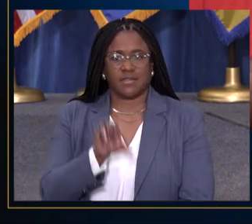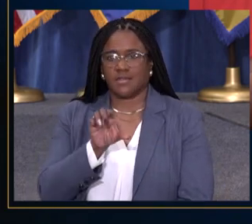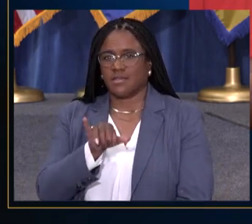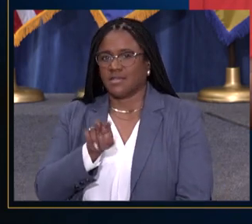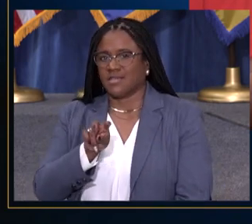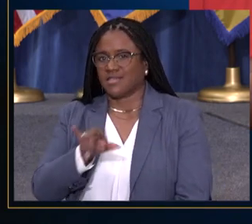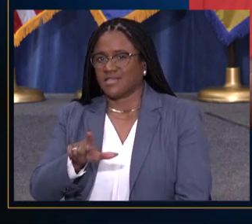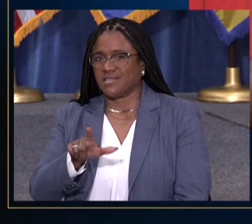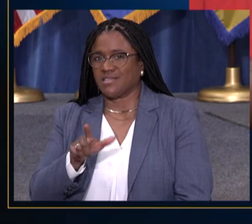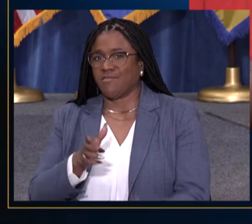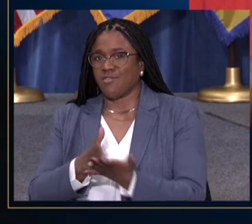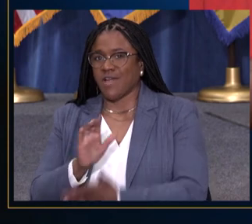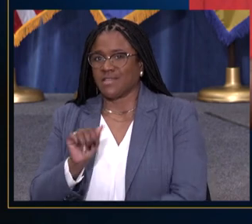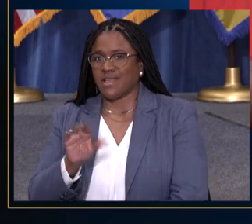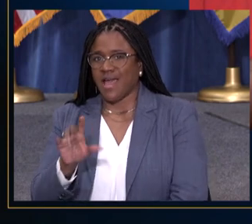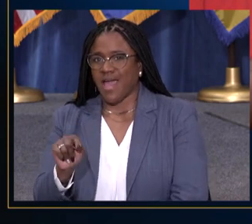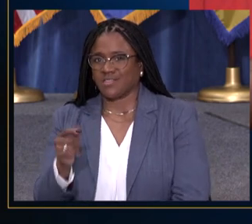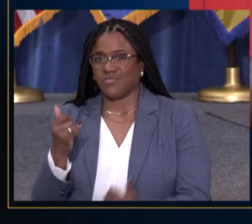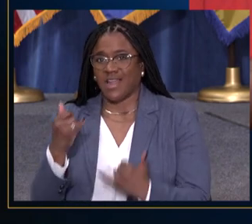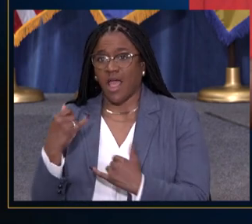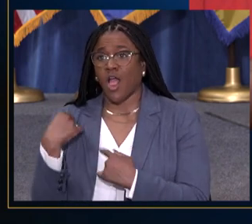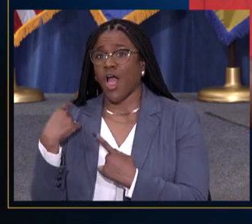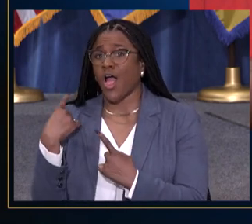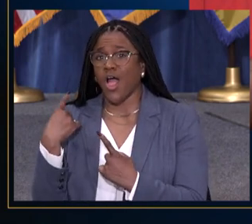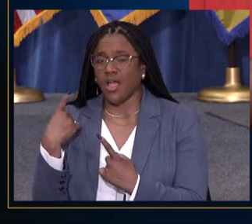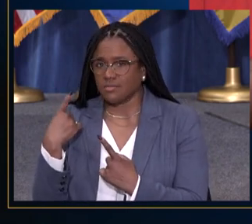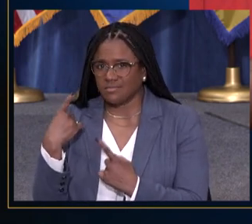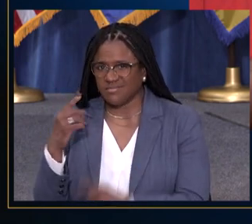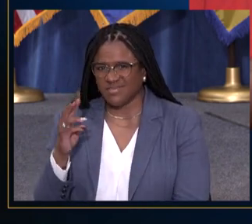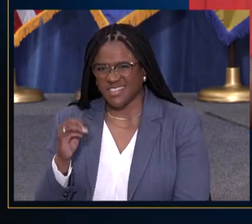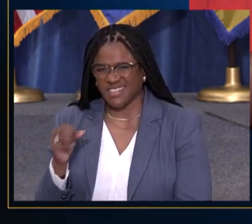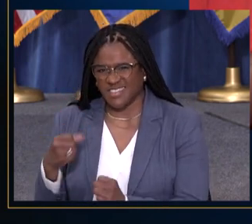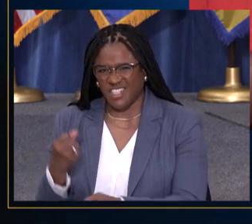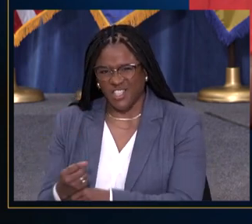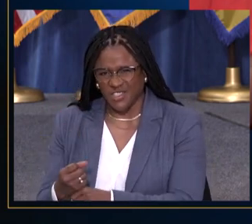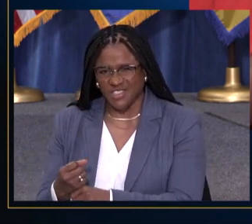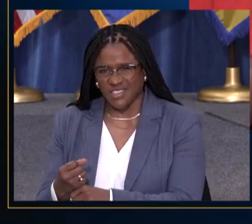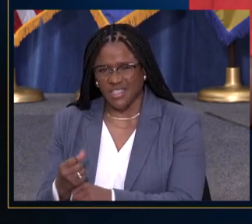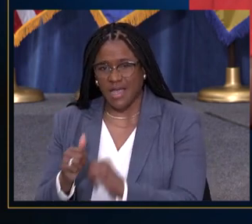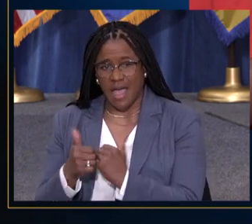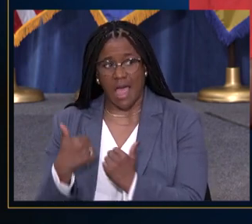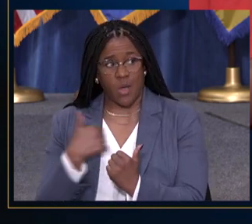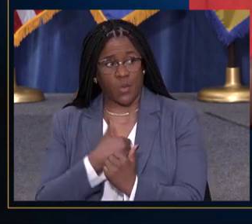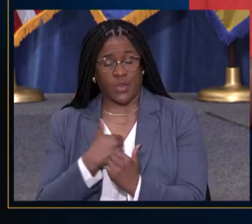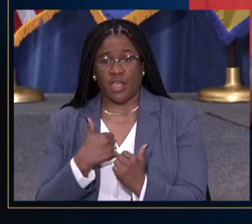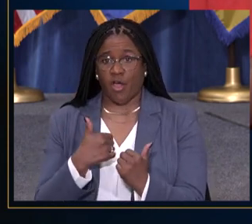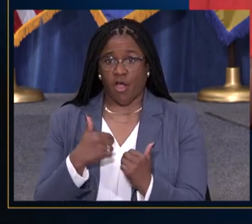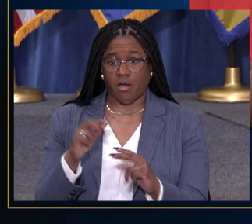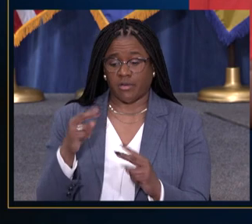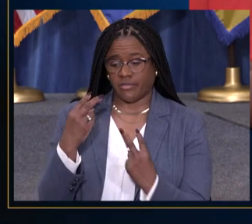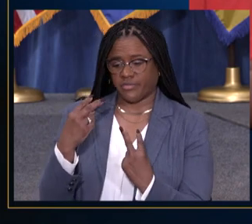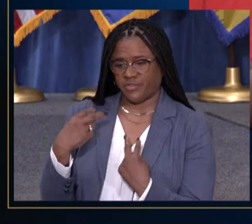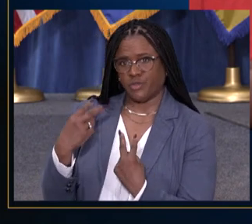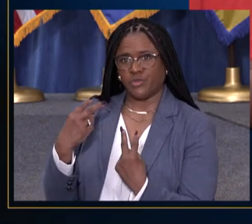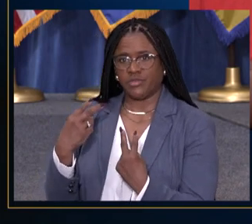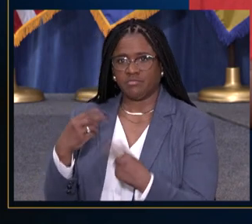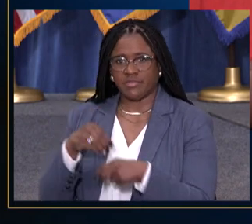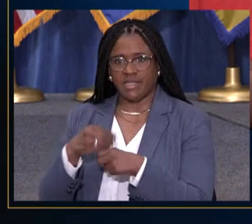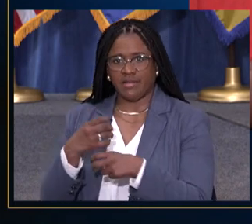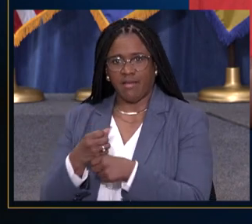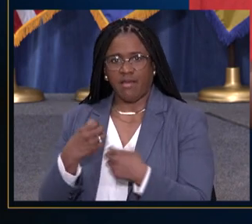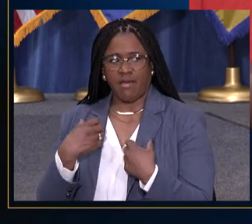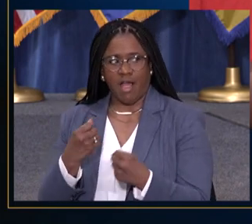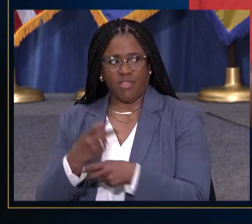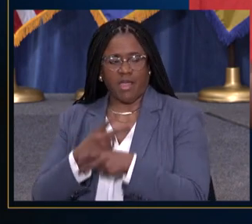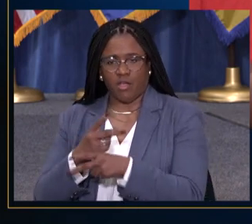only 60 years past that. And so how we are treated in the healthcare system is very much tied to